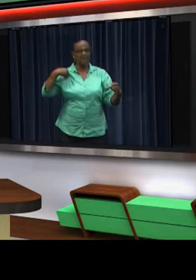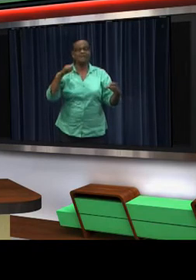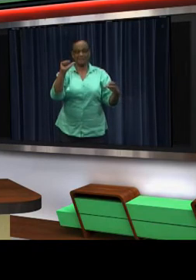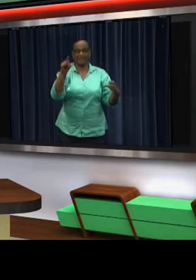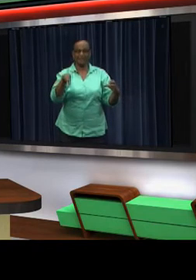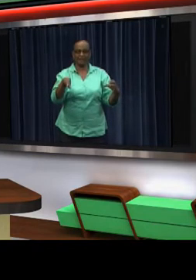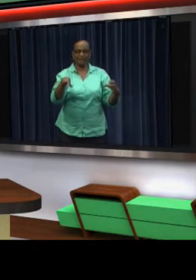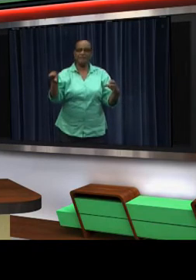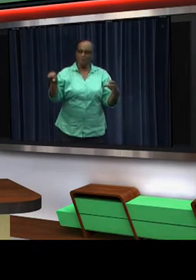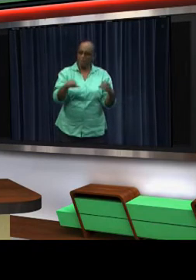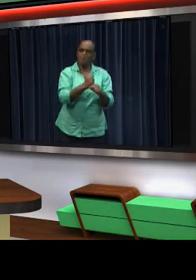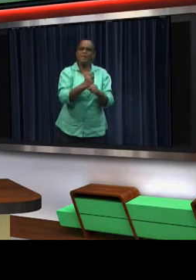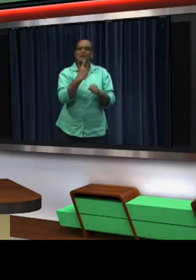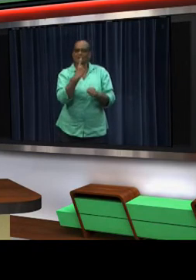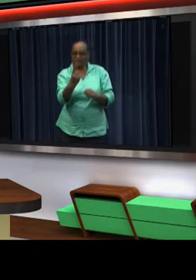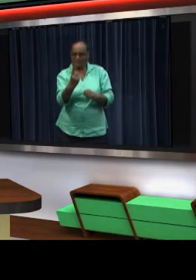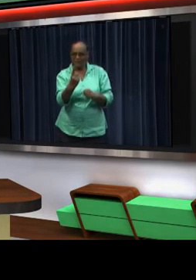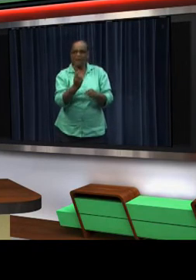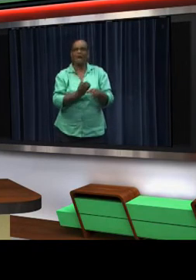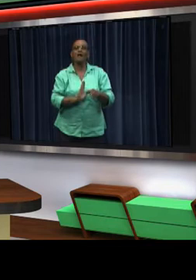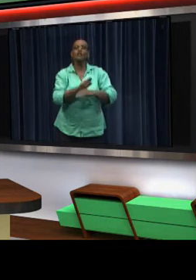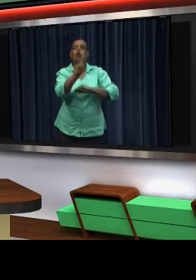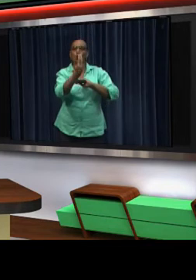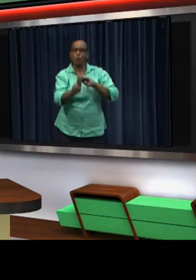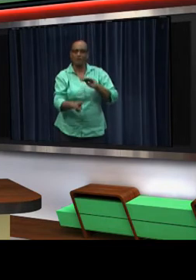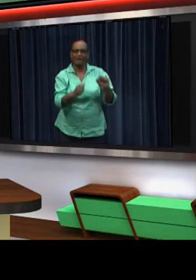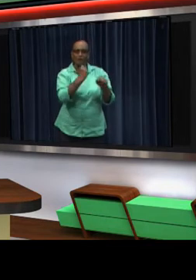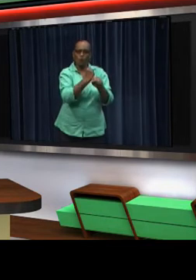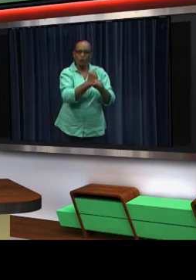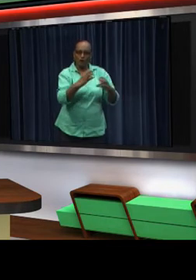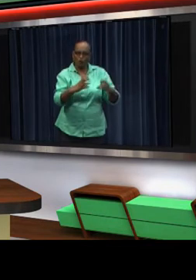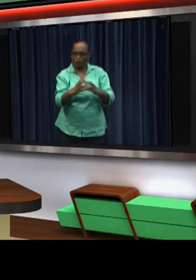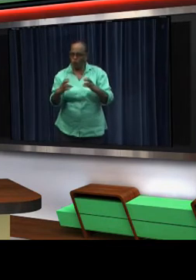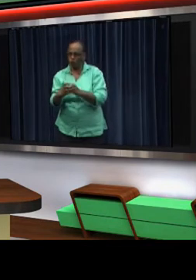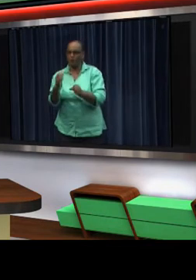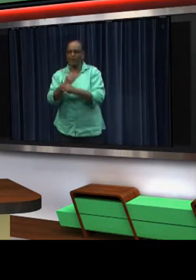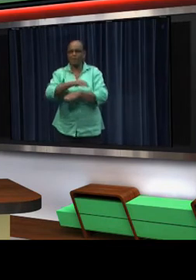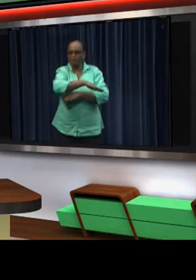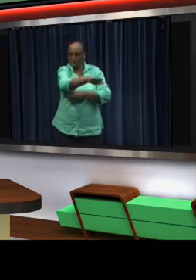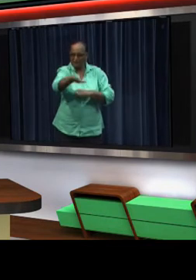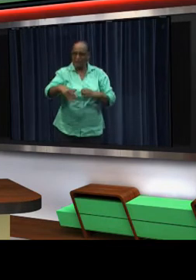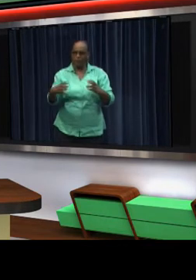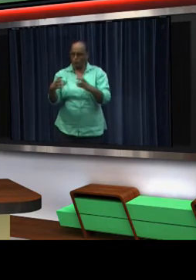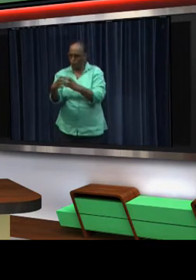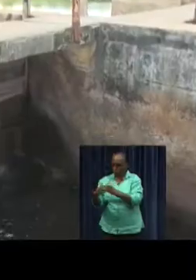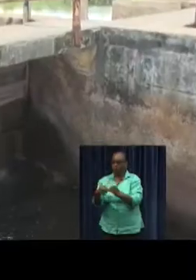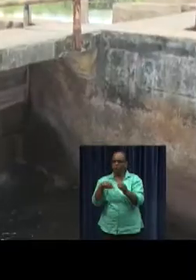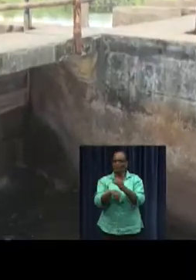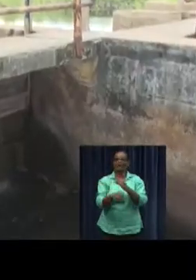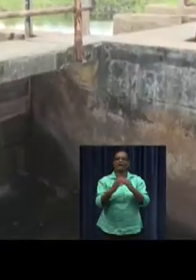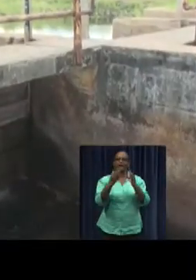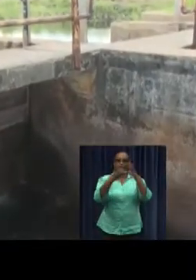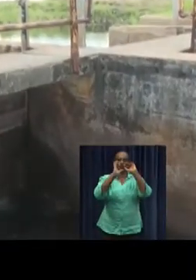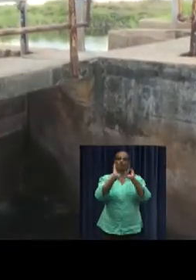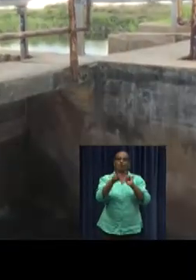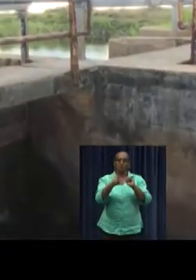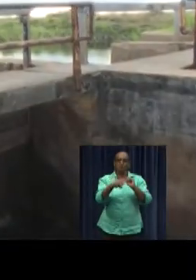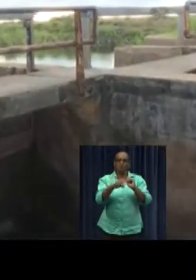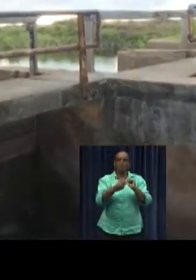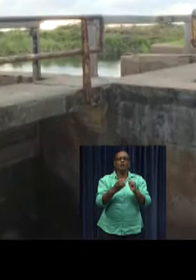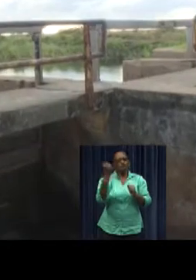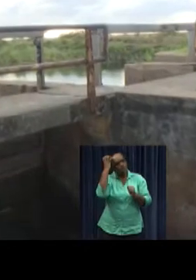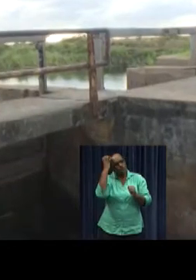Ashwin Adin has shared this with the local public services and social groups.